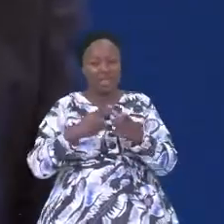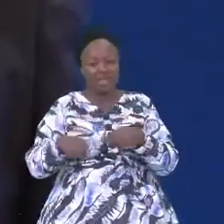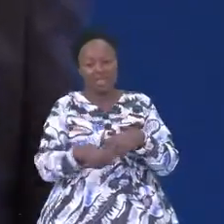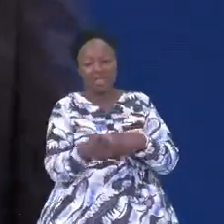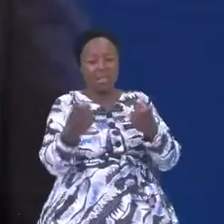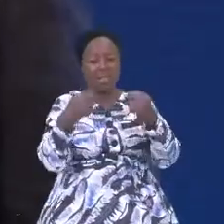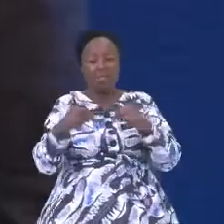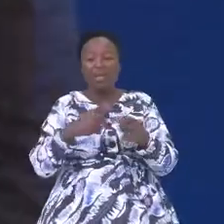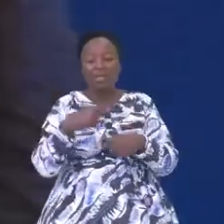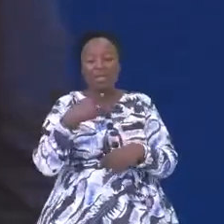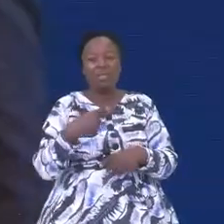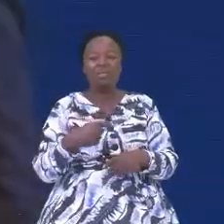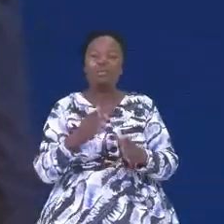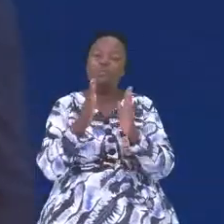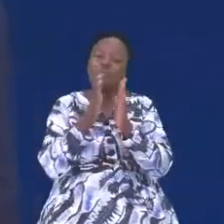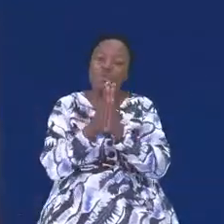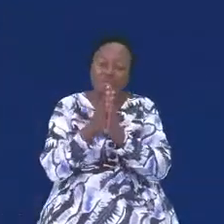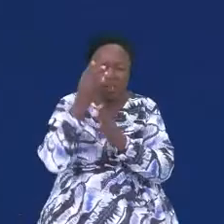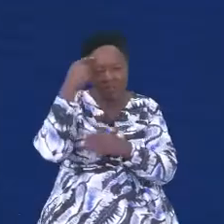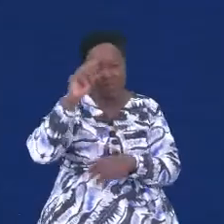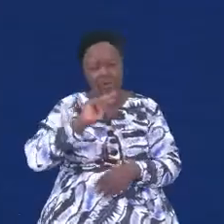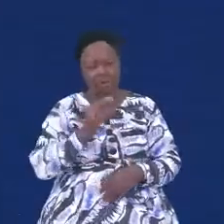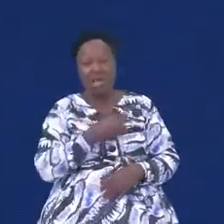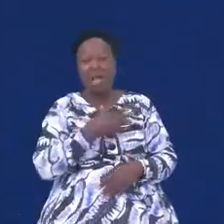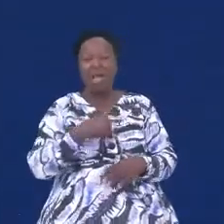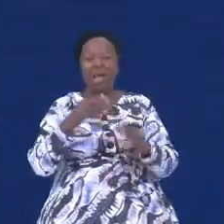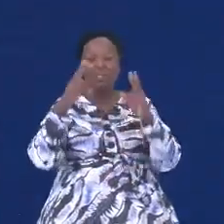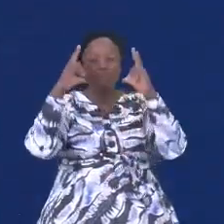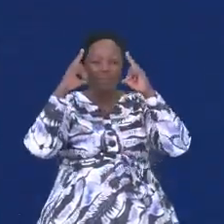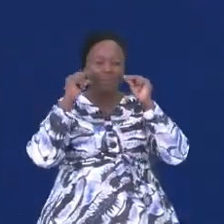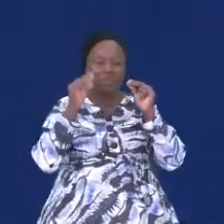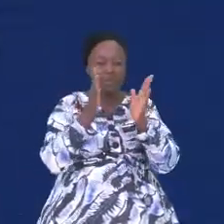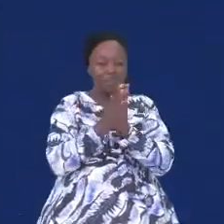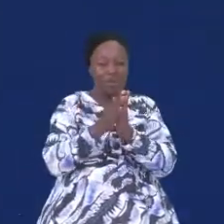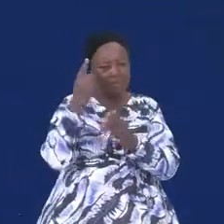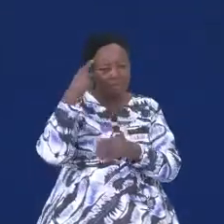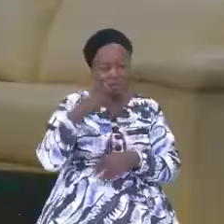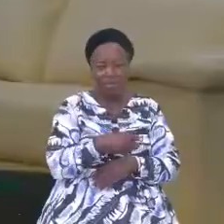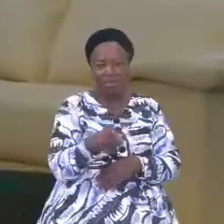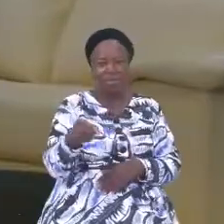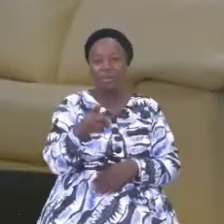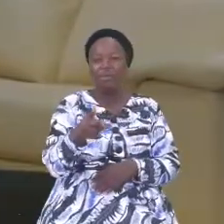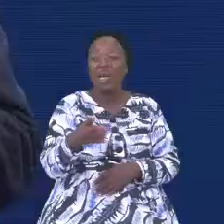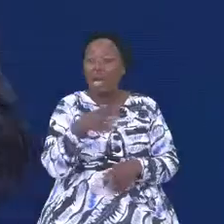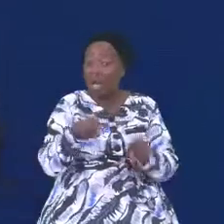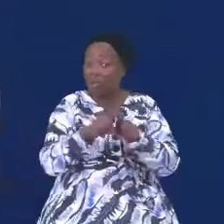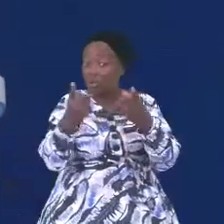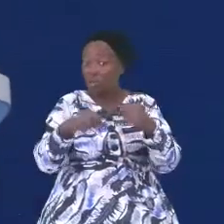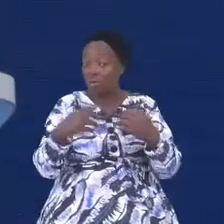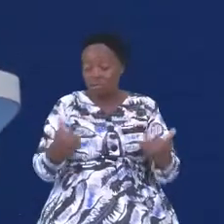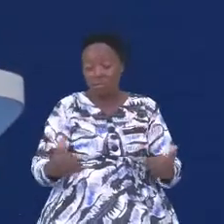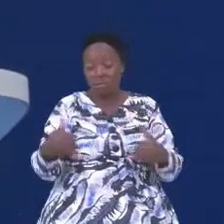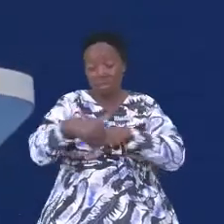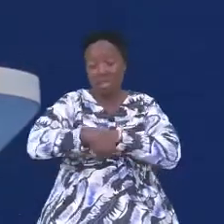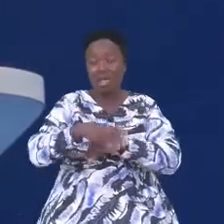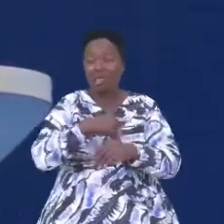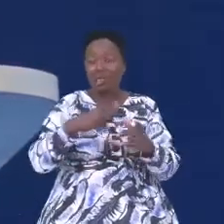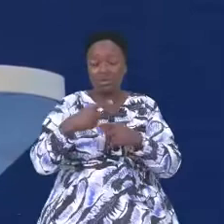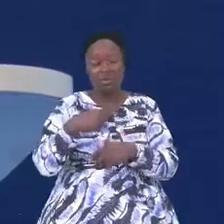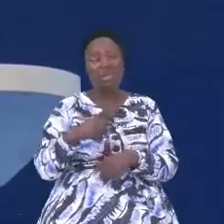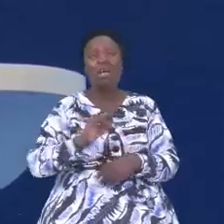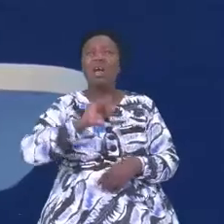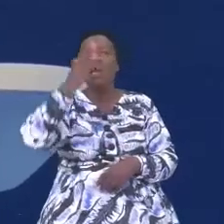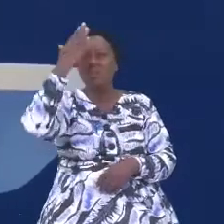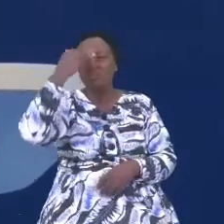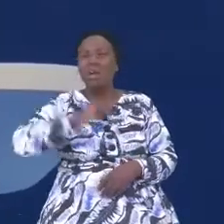"Pray for us." And Moses prayed for them. As you come tonight and you say, "I know I'm wrong,